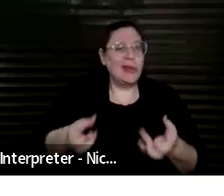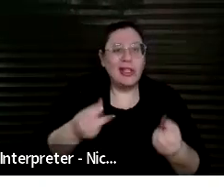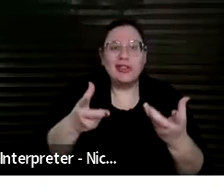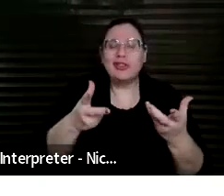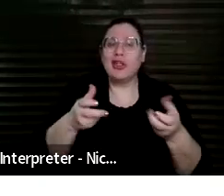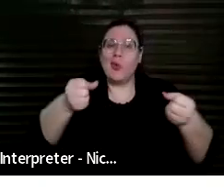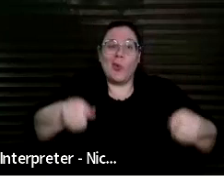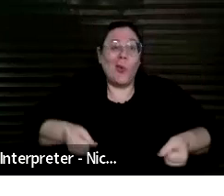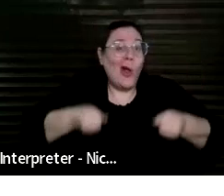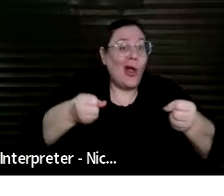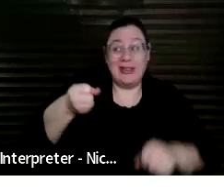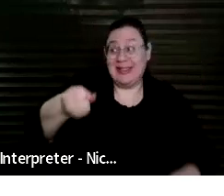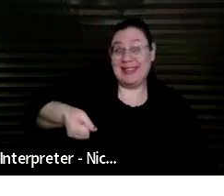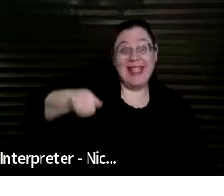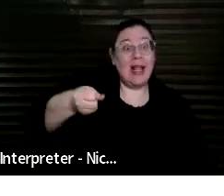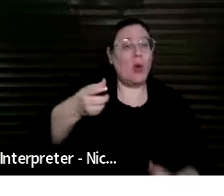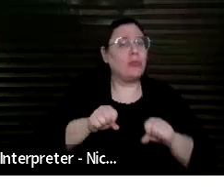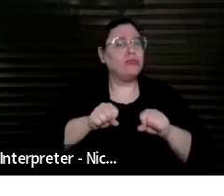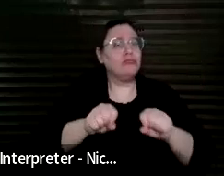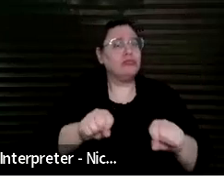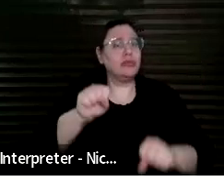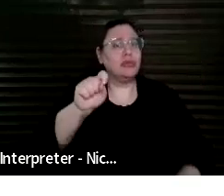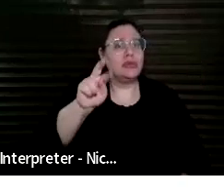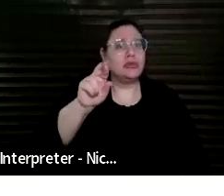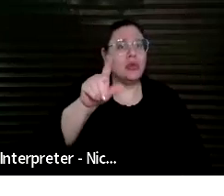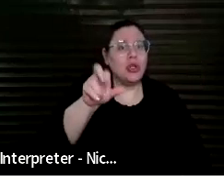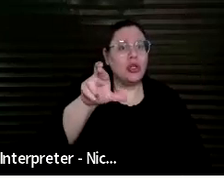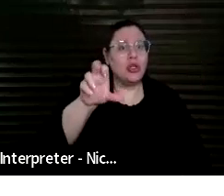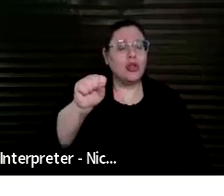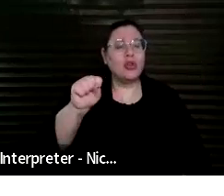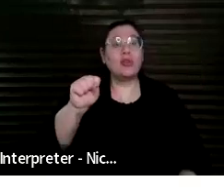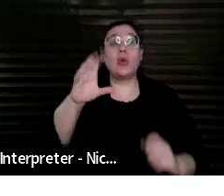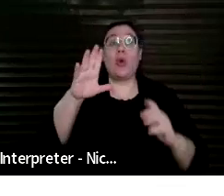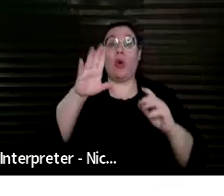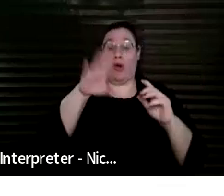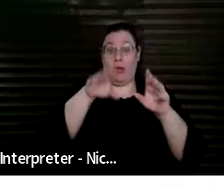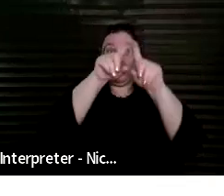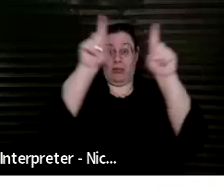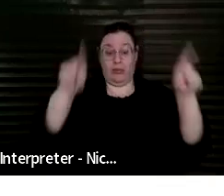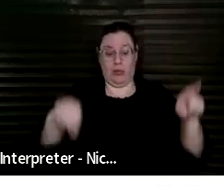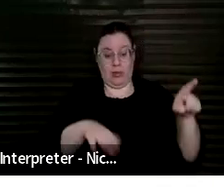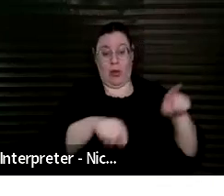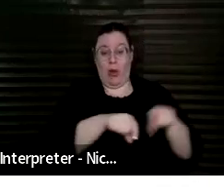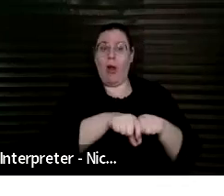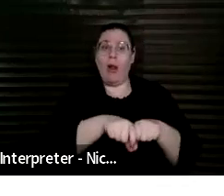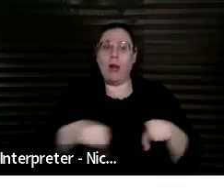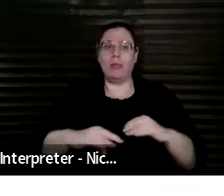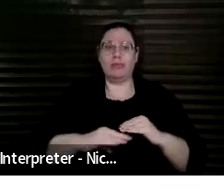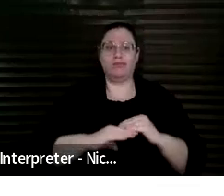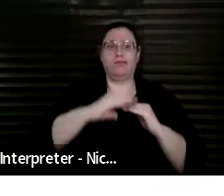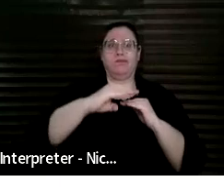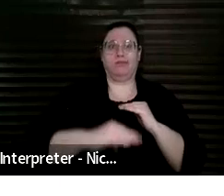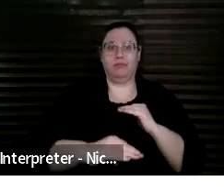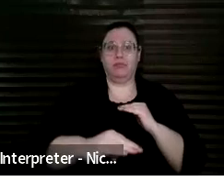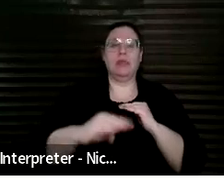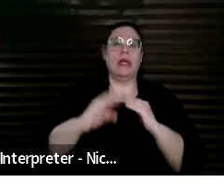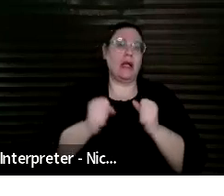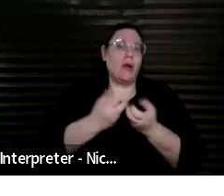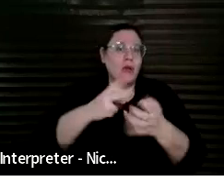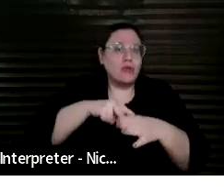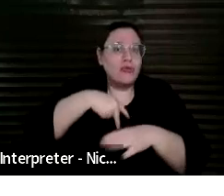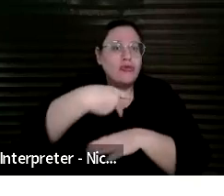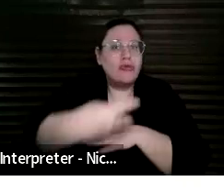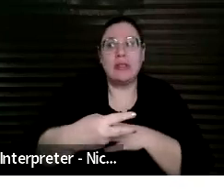or even strollers. Raised thresholds at the bottom of doorways can be a tripping hazard, especially when